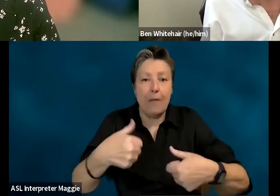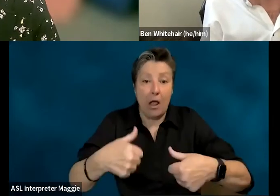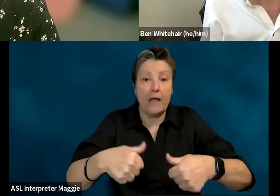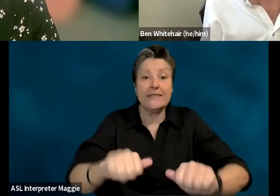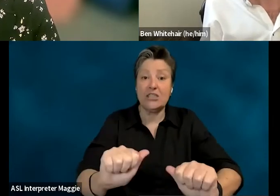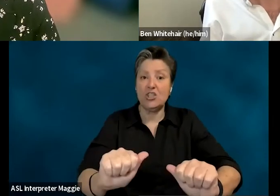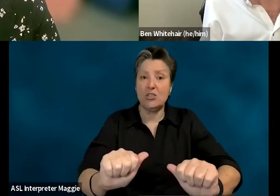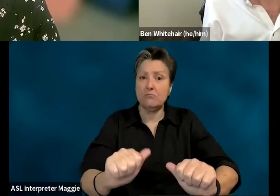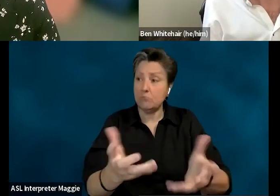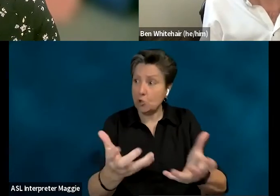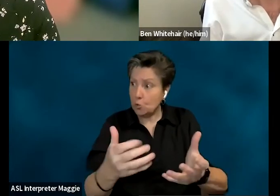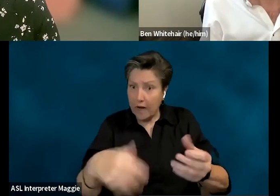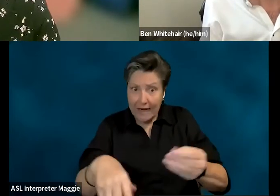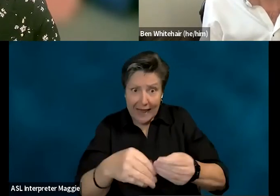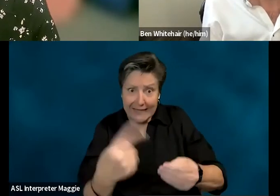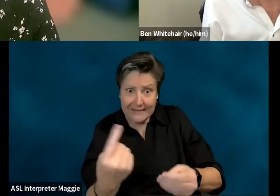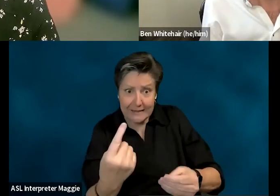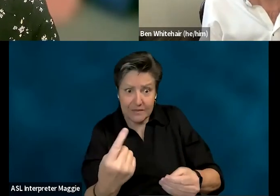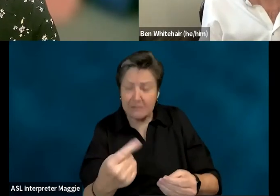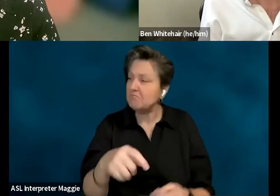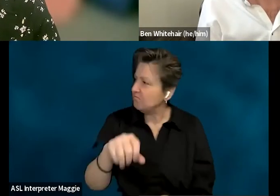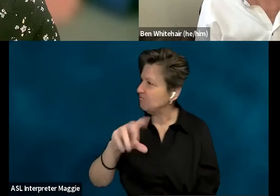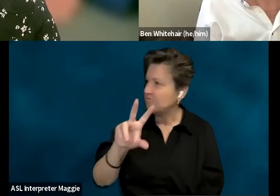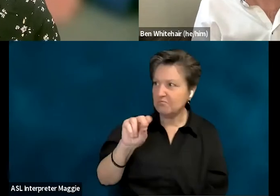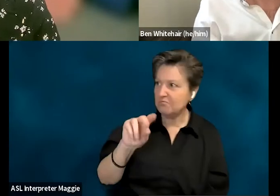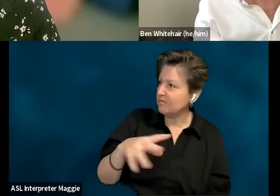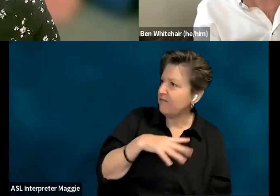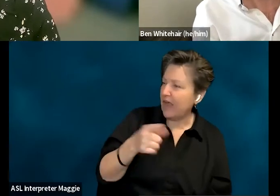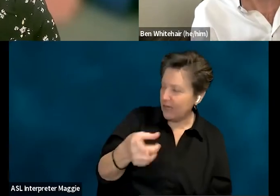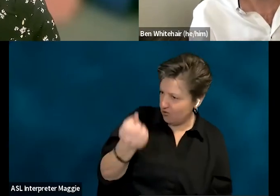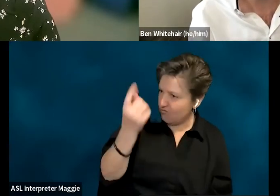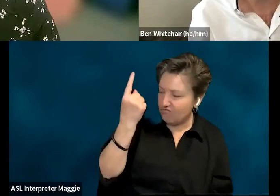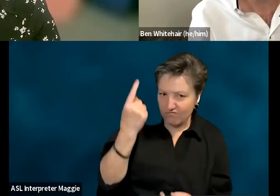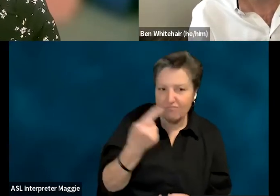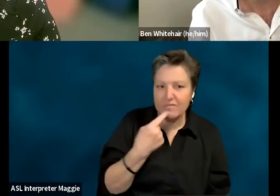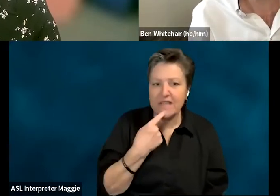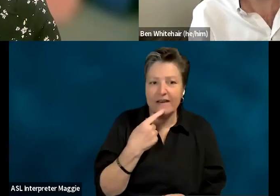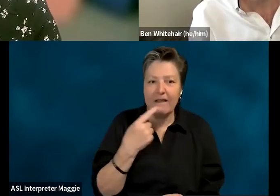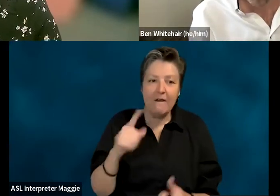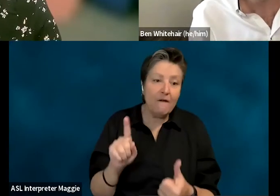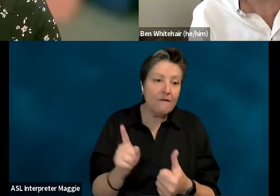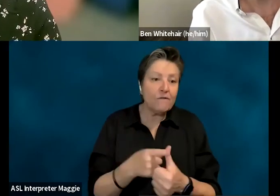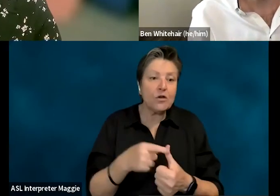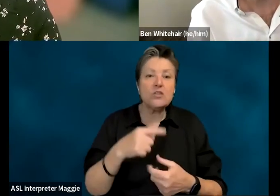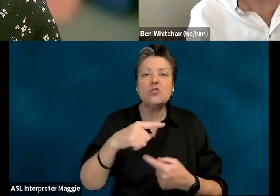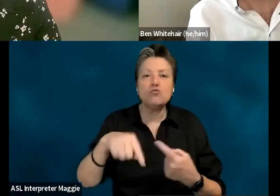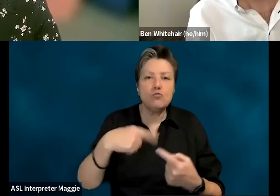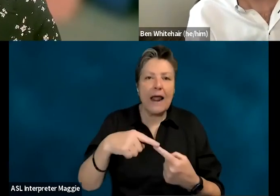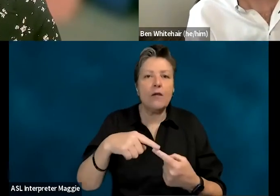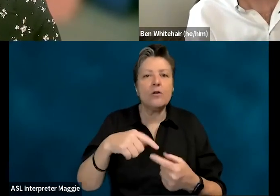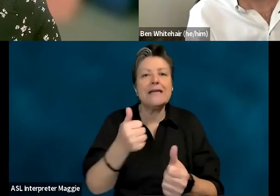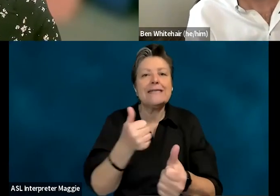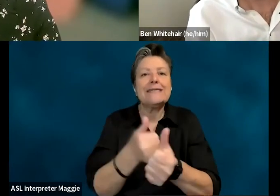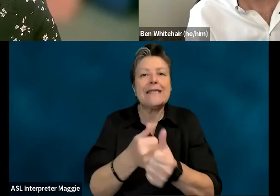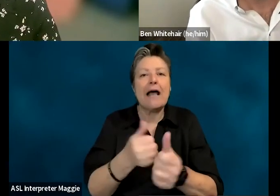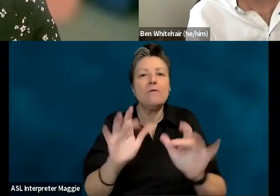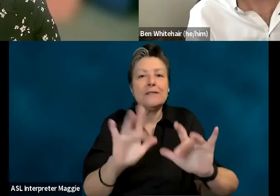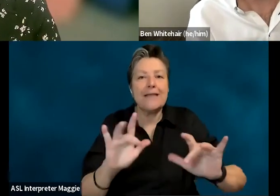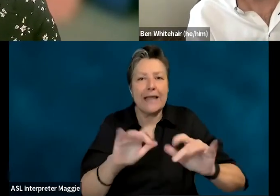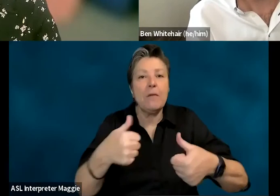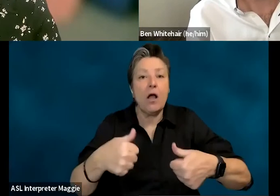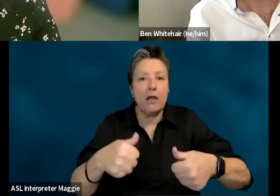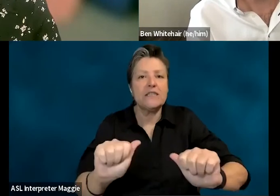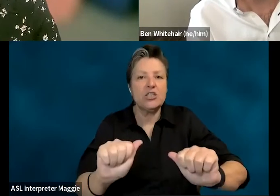there? No, I think you got it, Ben. It is for first round self-tape auditions, and you had it exactly